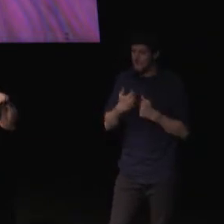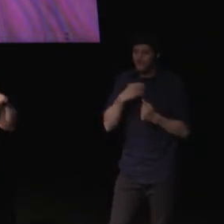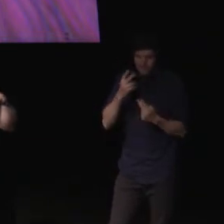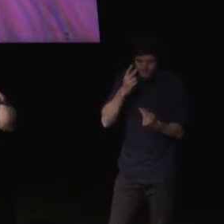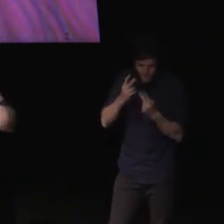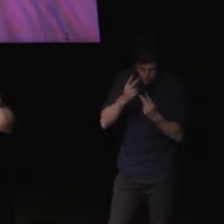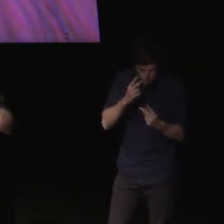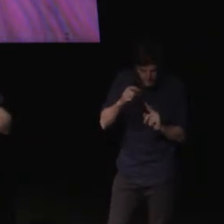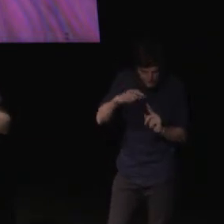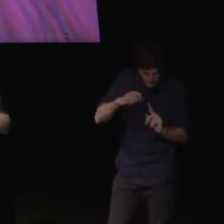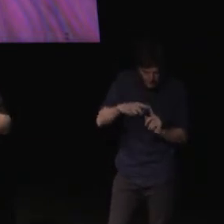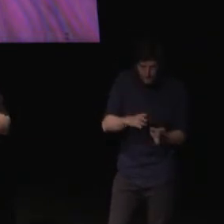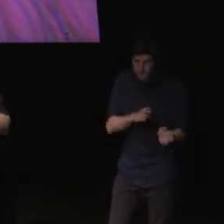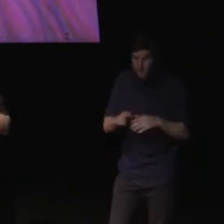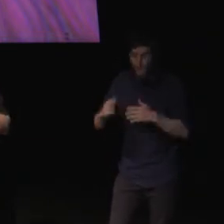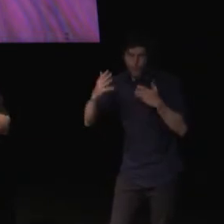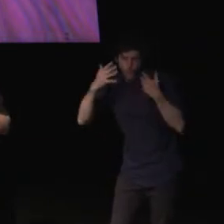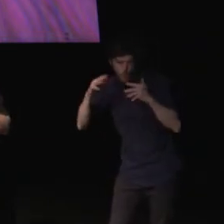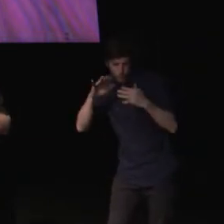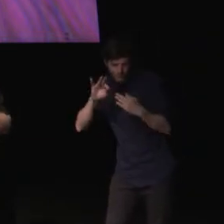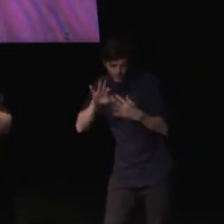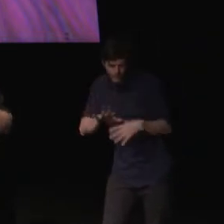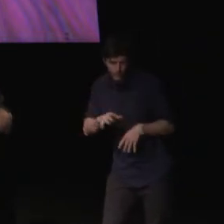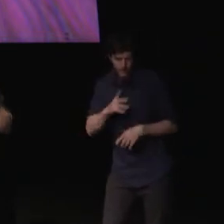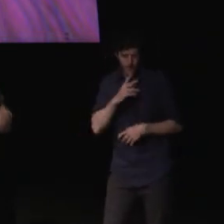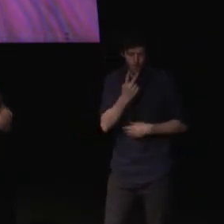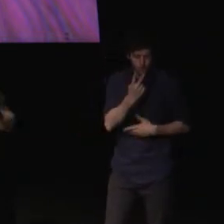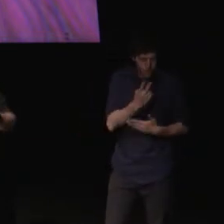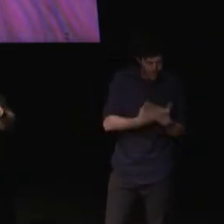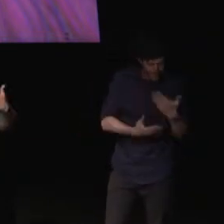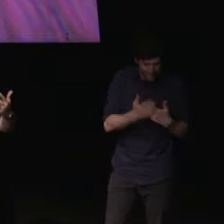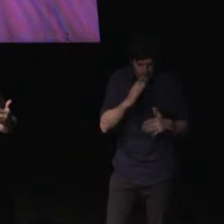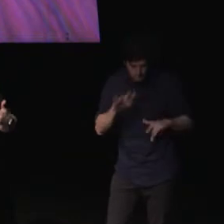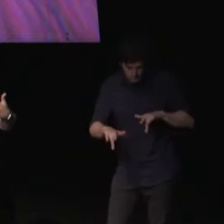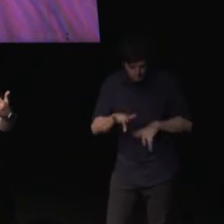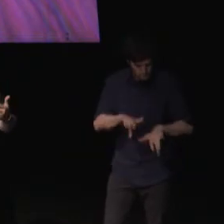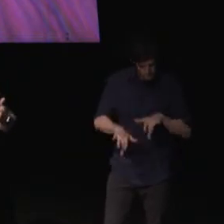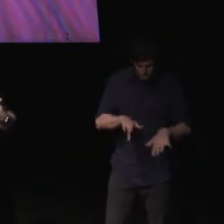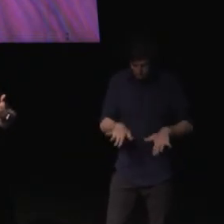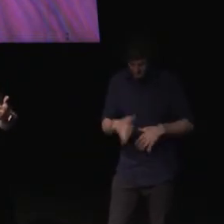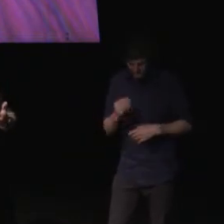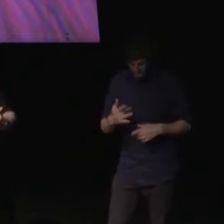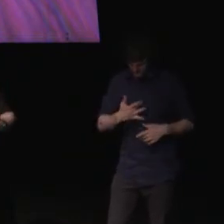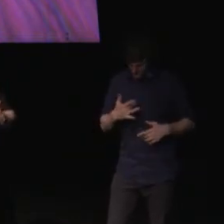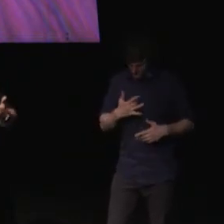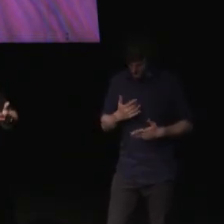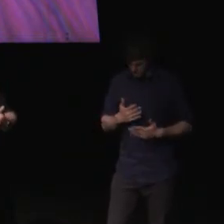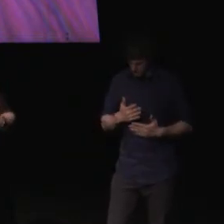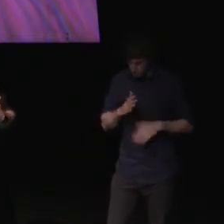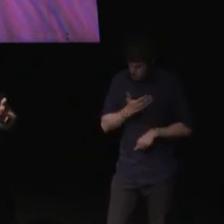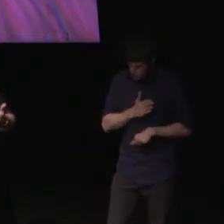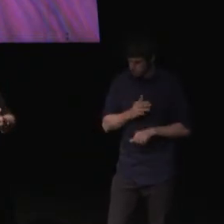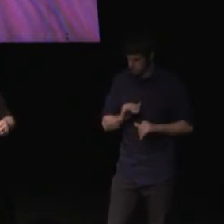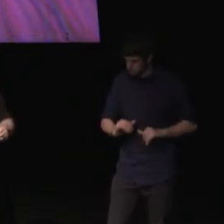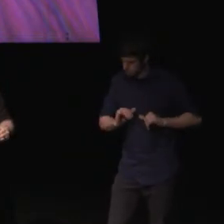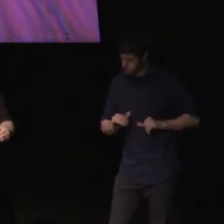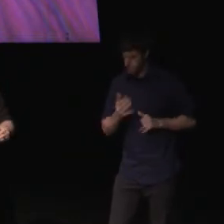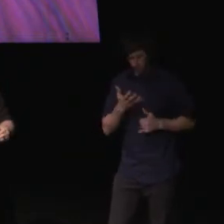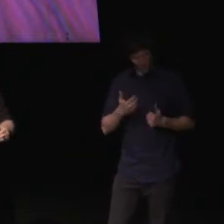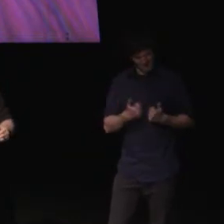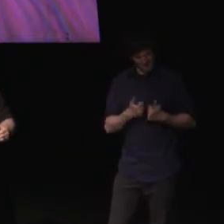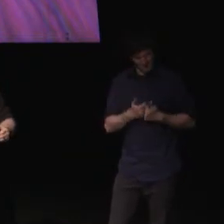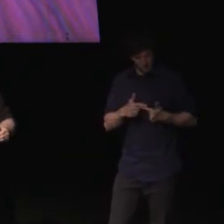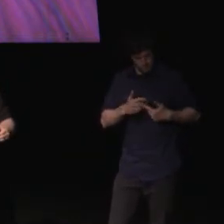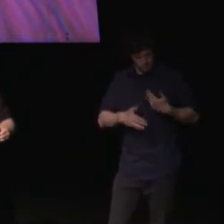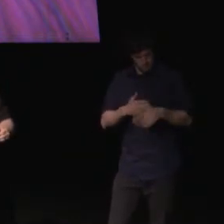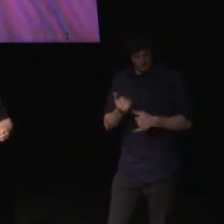feedback, you've got both hands working, and of course you're kind of feeling the music. You want the game to play well, and so we're going to